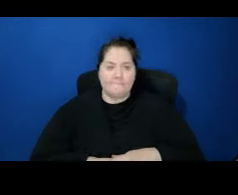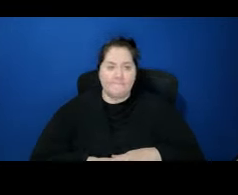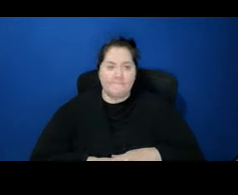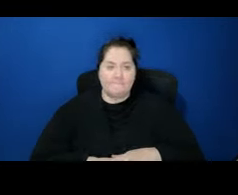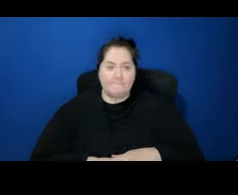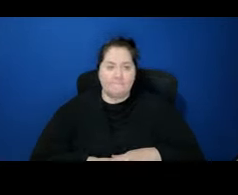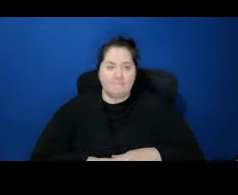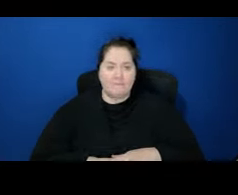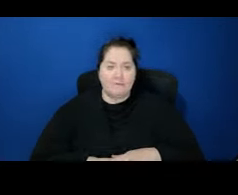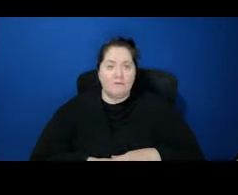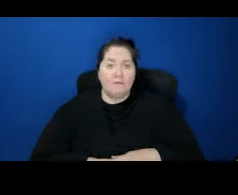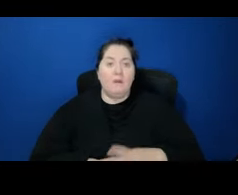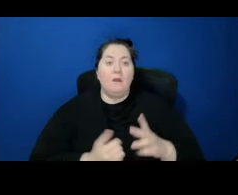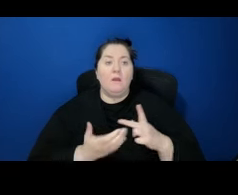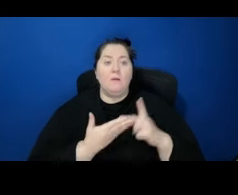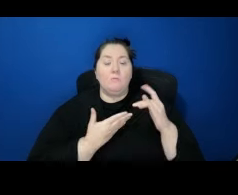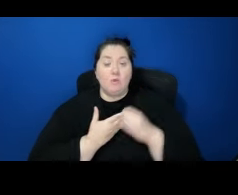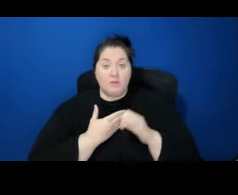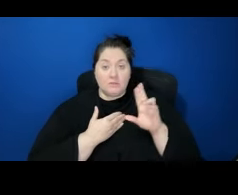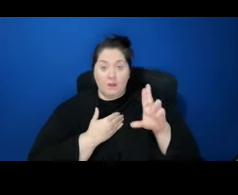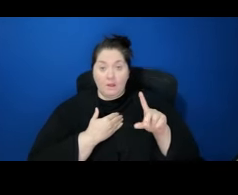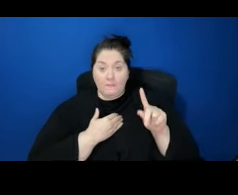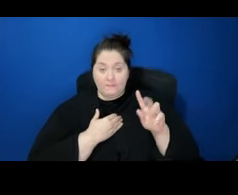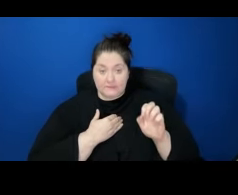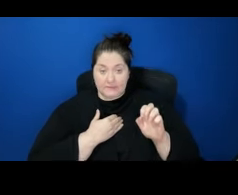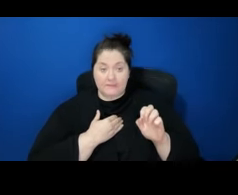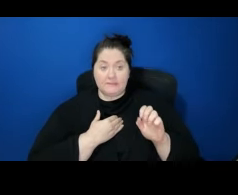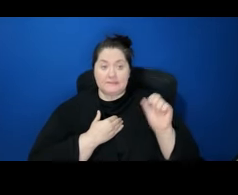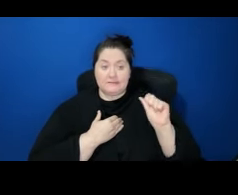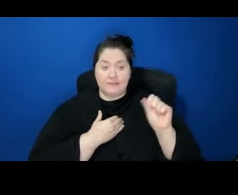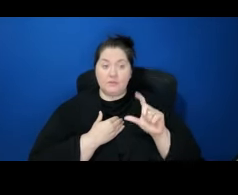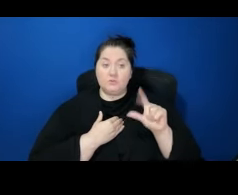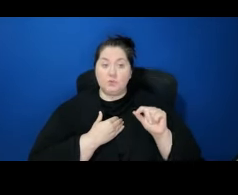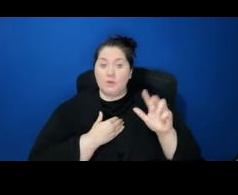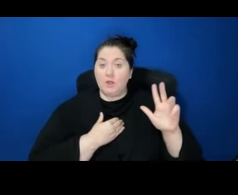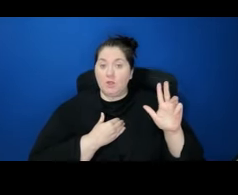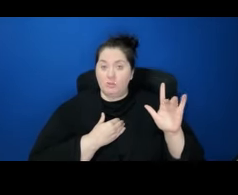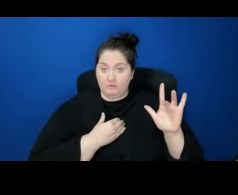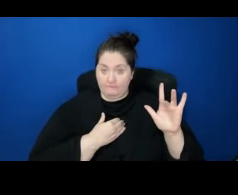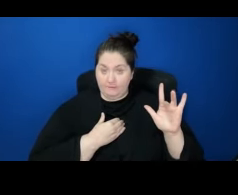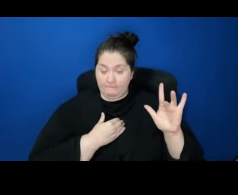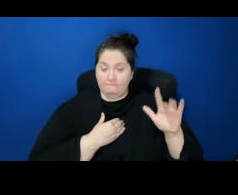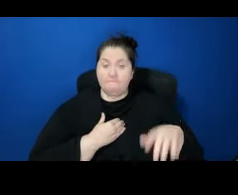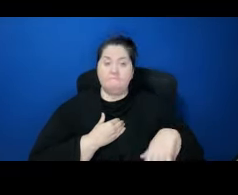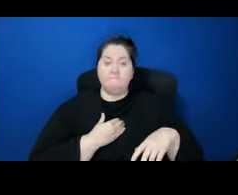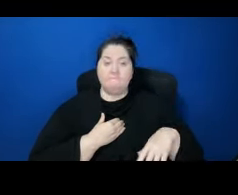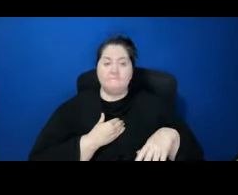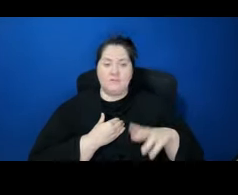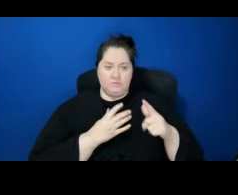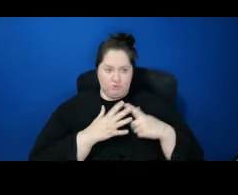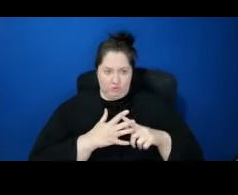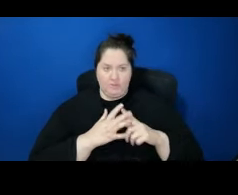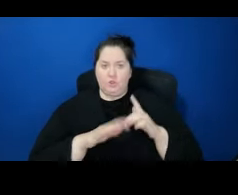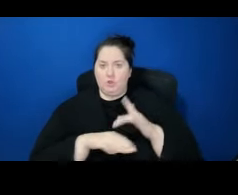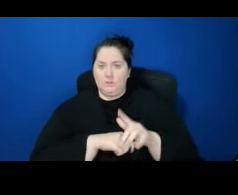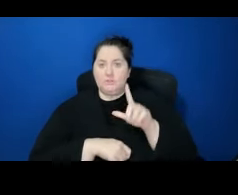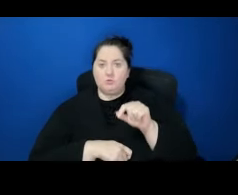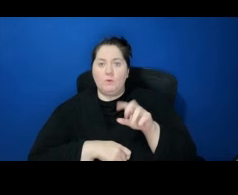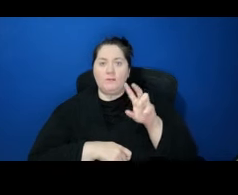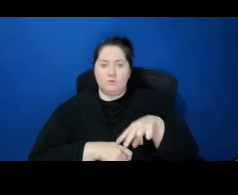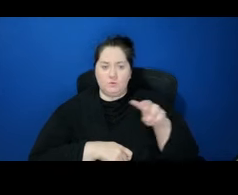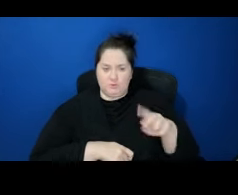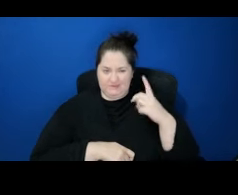Our project to update the Seattle 2035 began in early 2022. You can see a